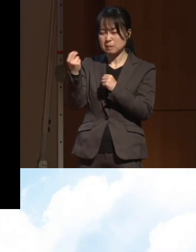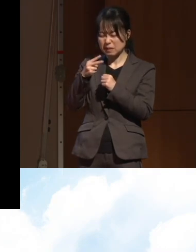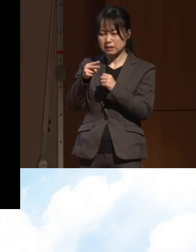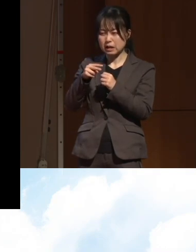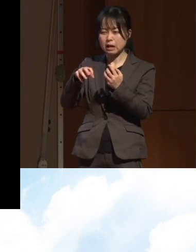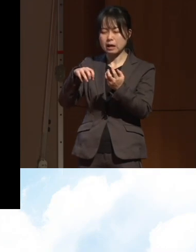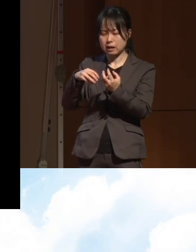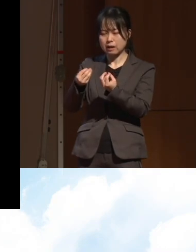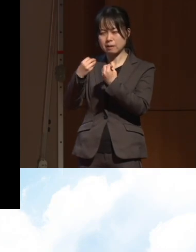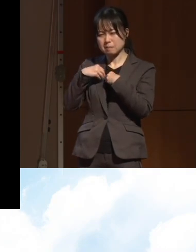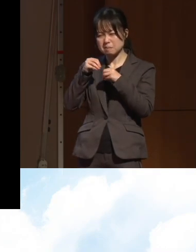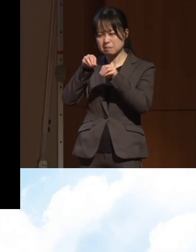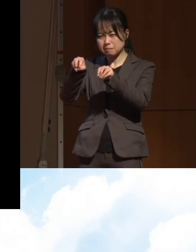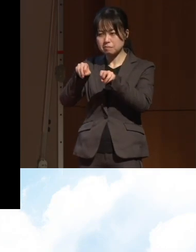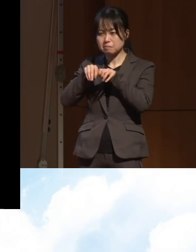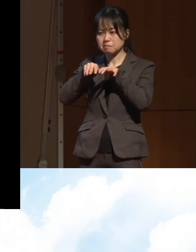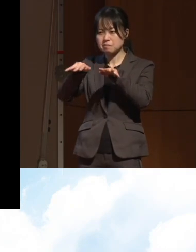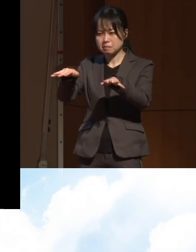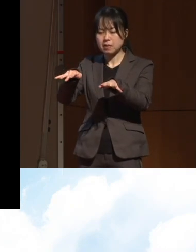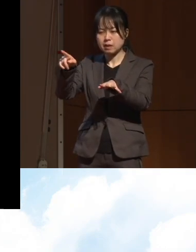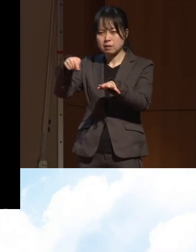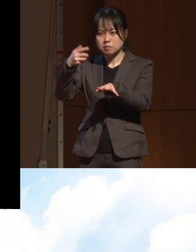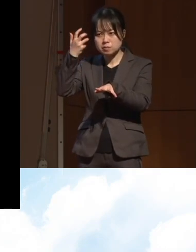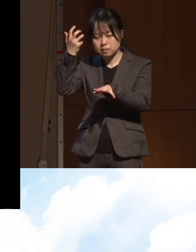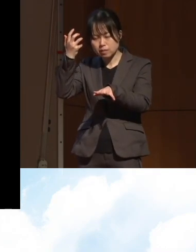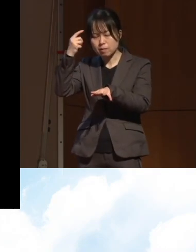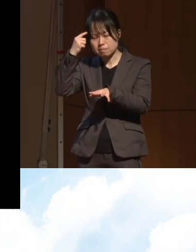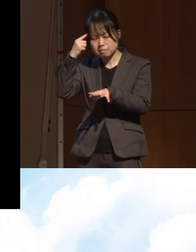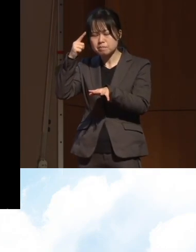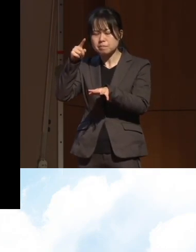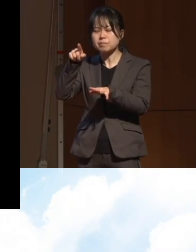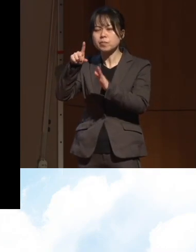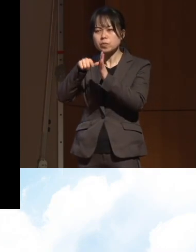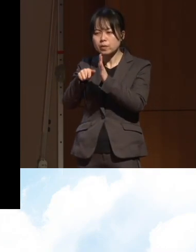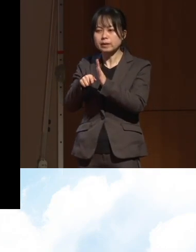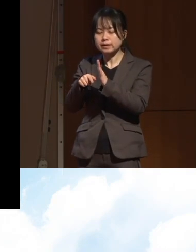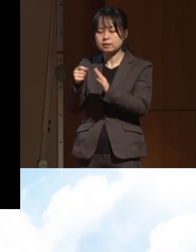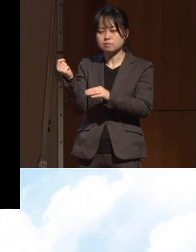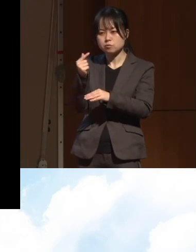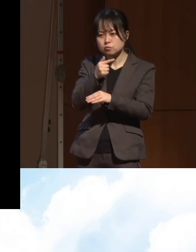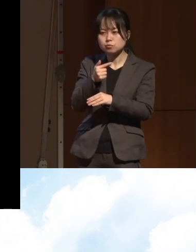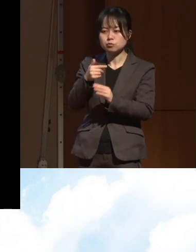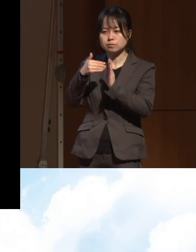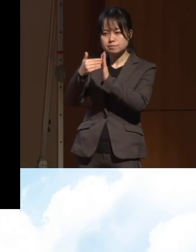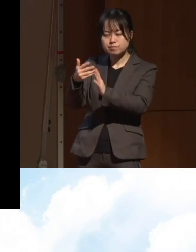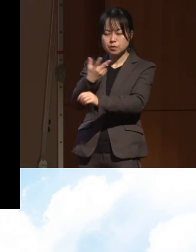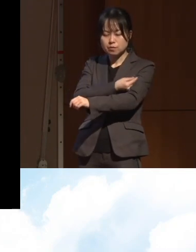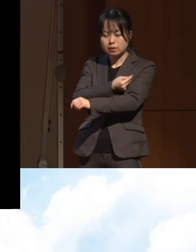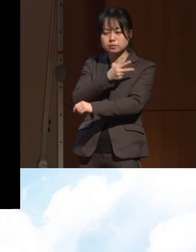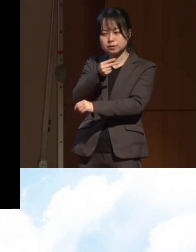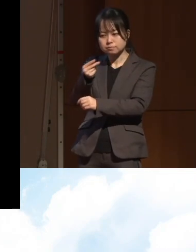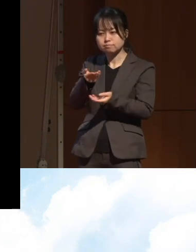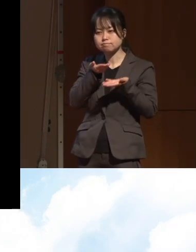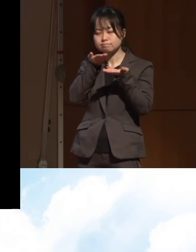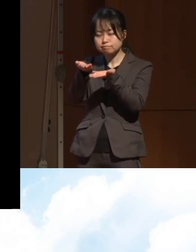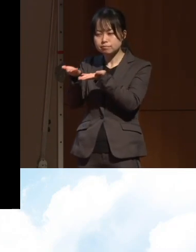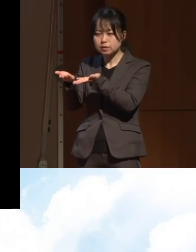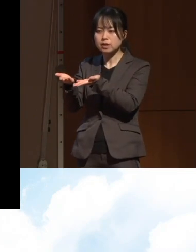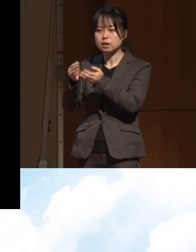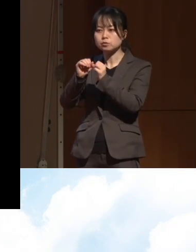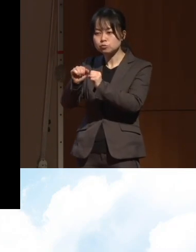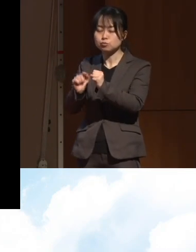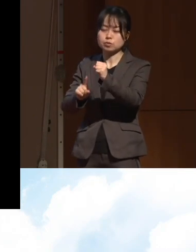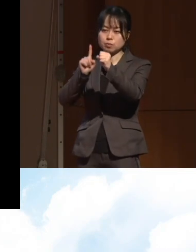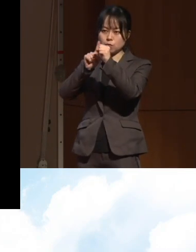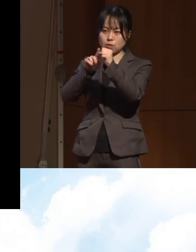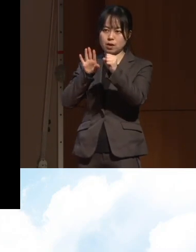To ensure that we shouldn't forget the lesson from COVID-19 and to learn more for